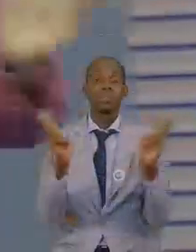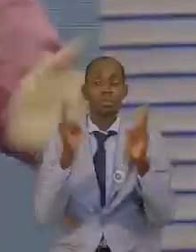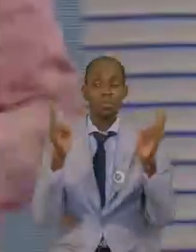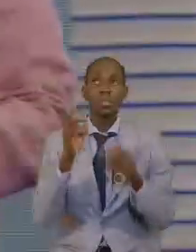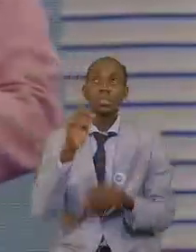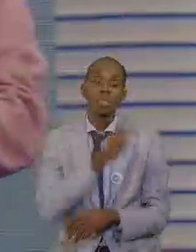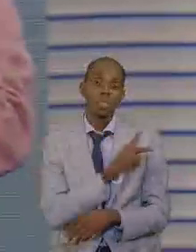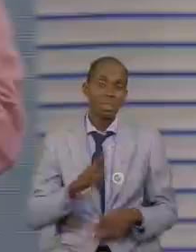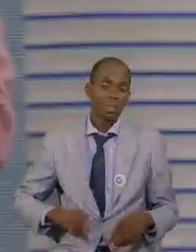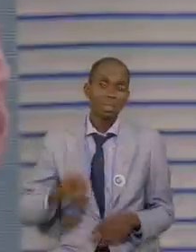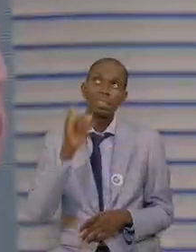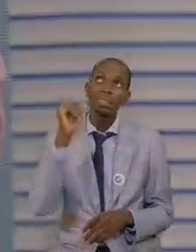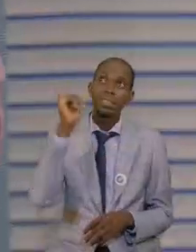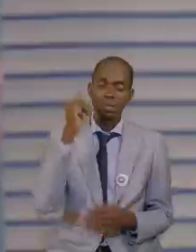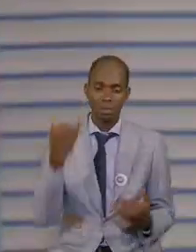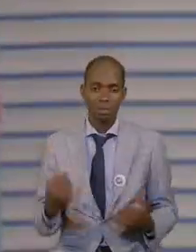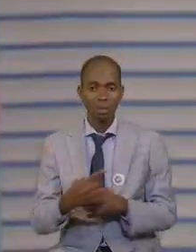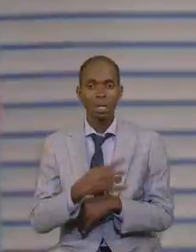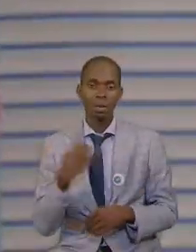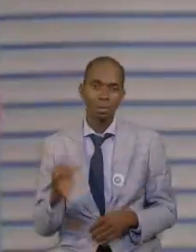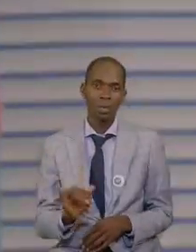yesterday, today, and forever.